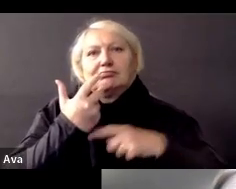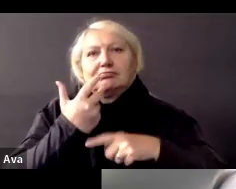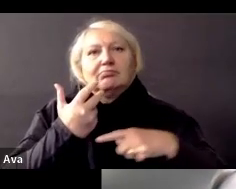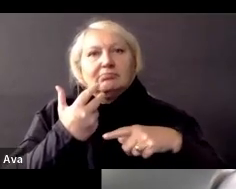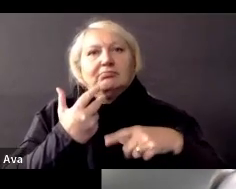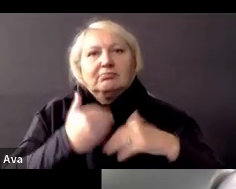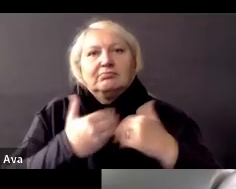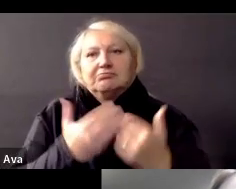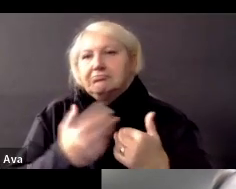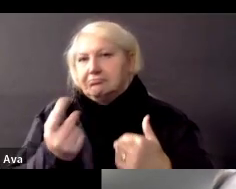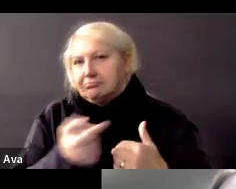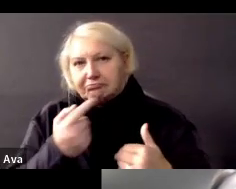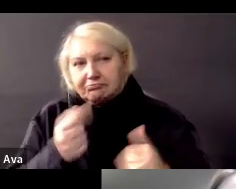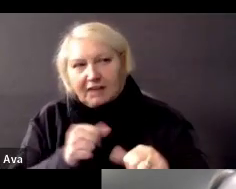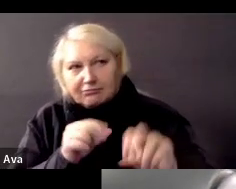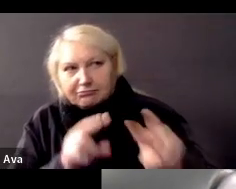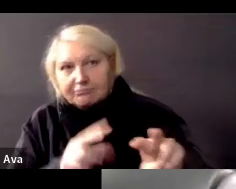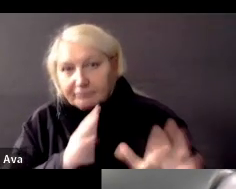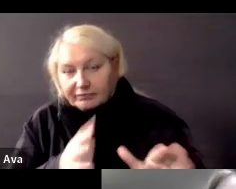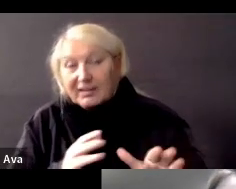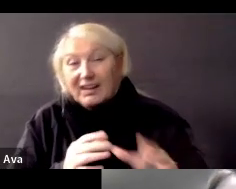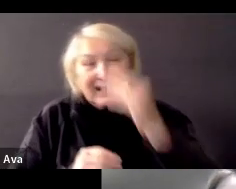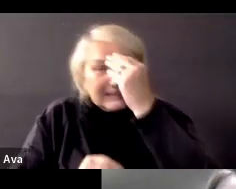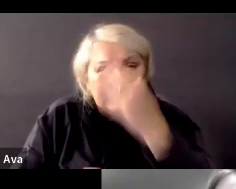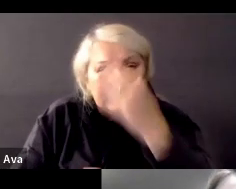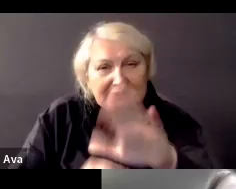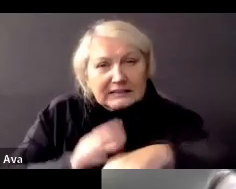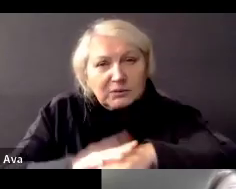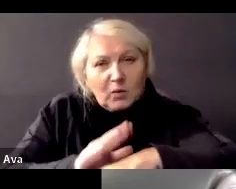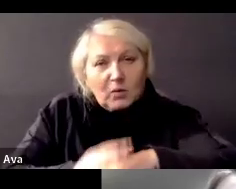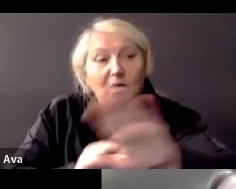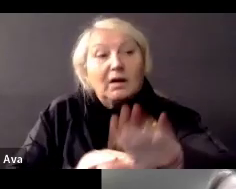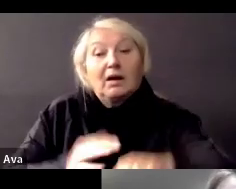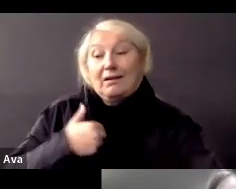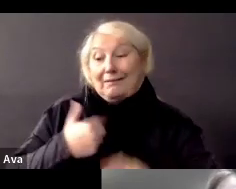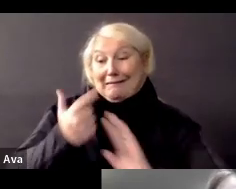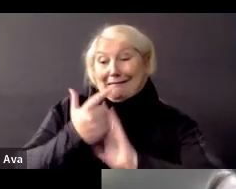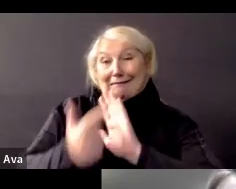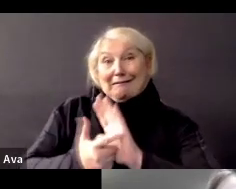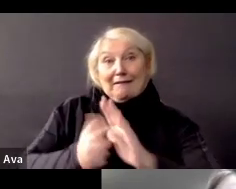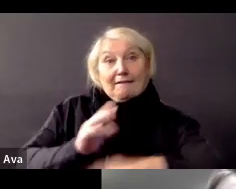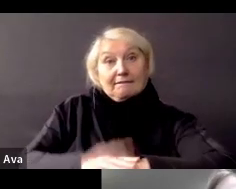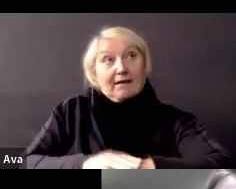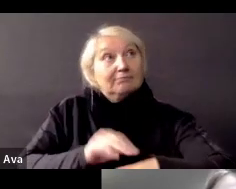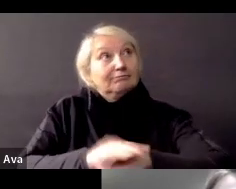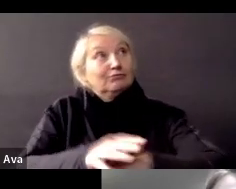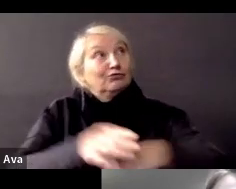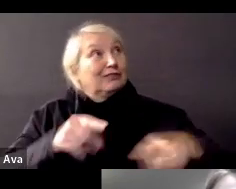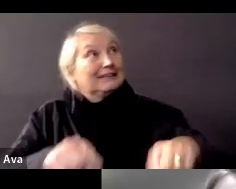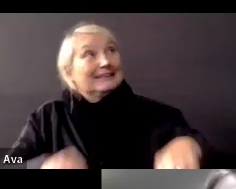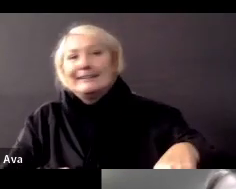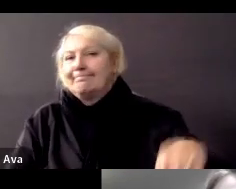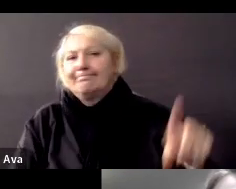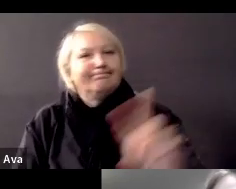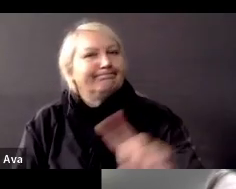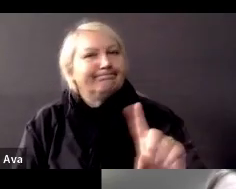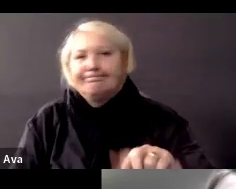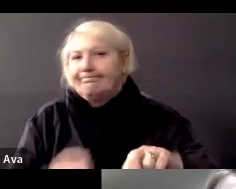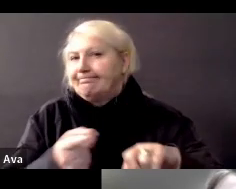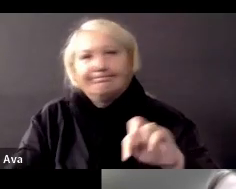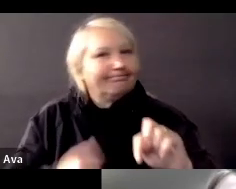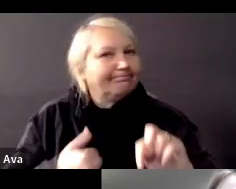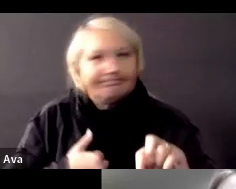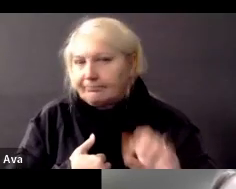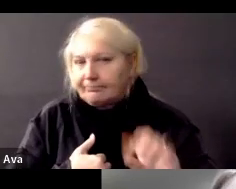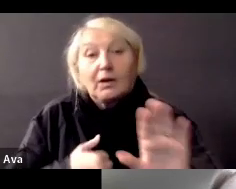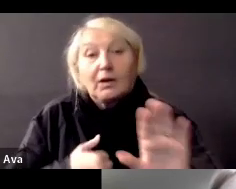We are unable to provide legal advice during this event. If you have questions or comments about a specific legal issue,